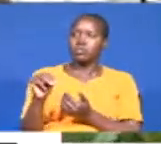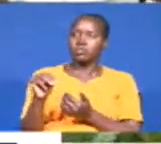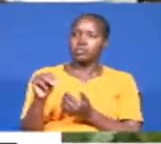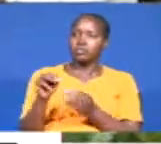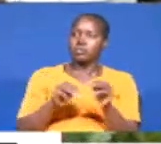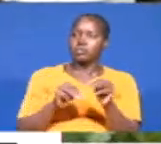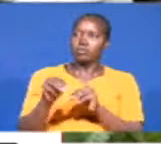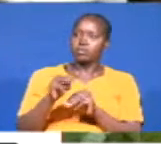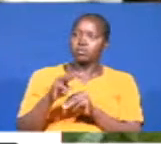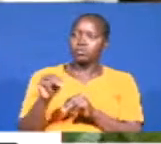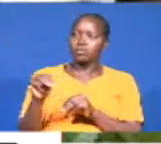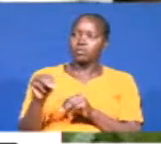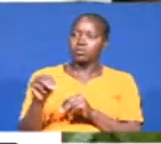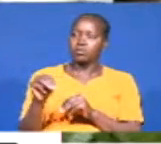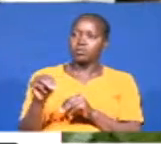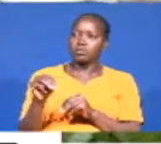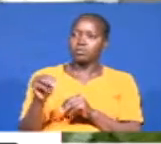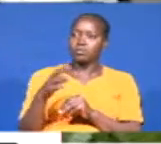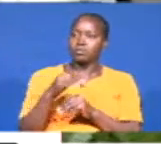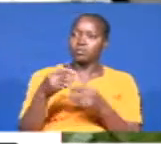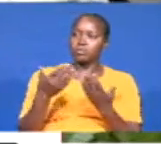them, and